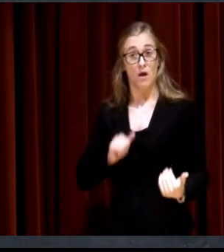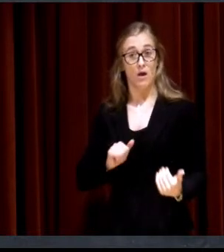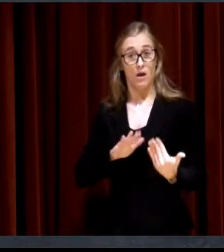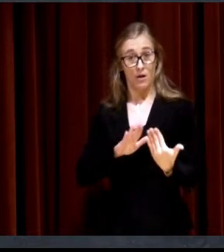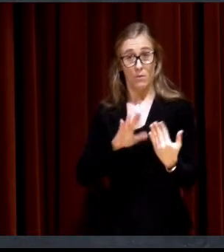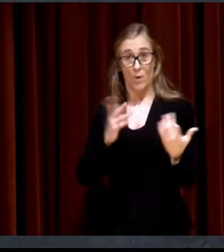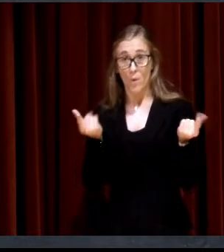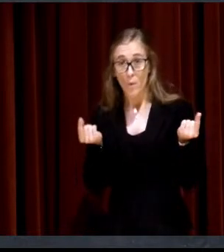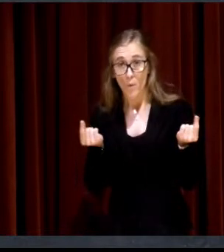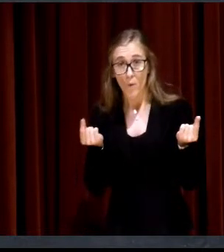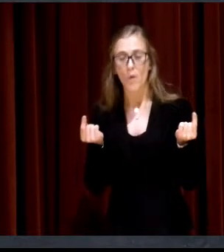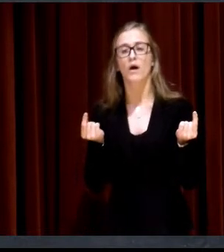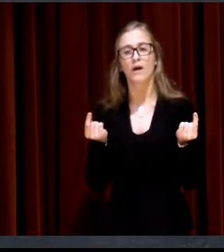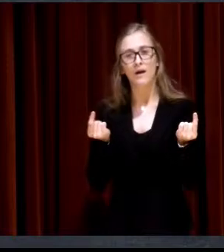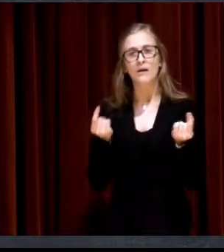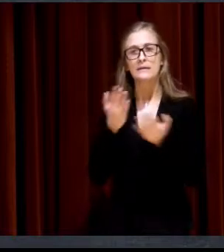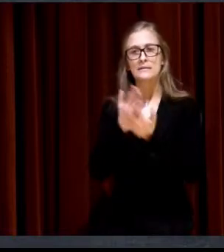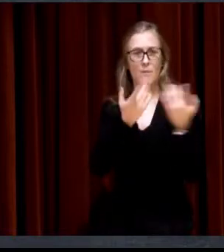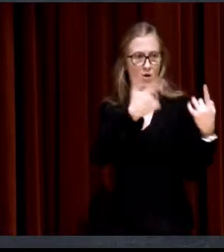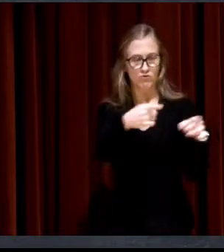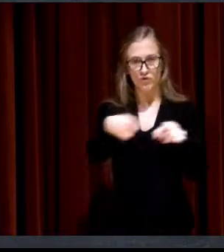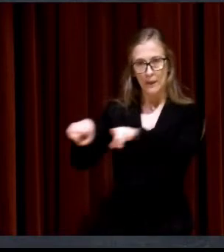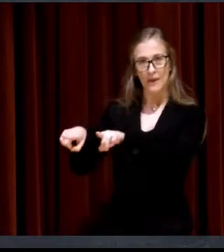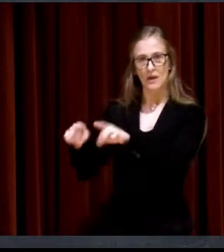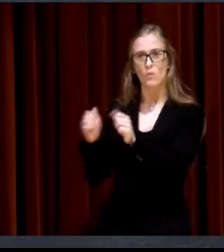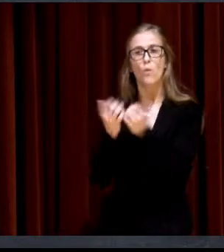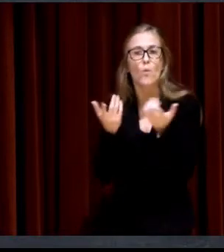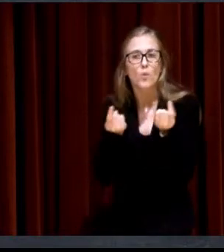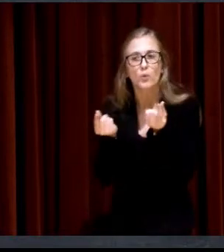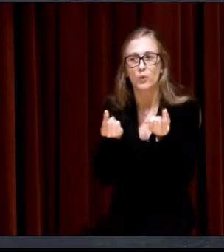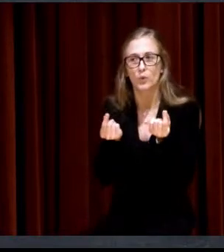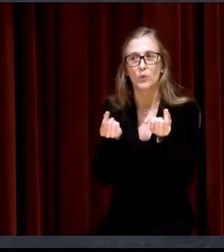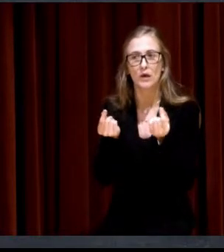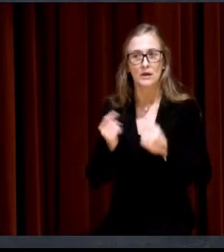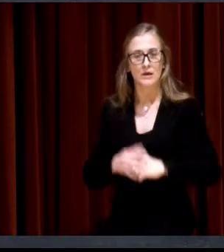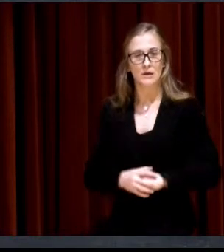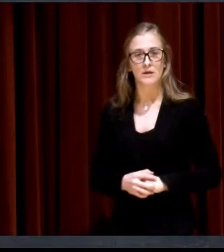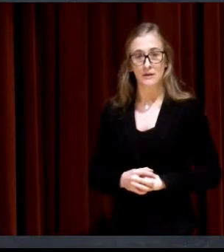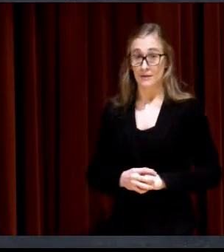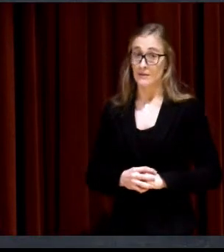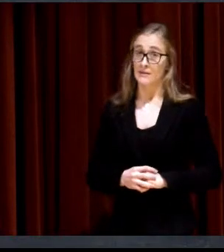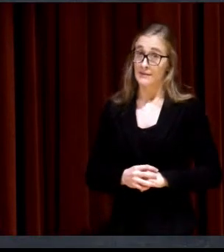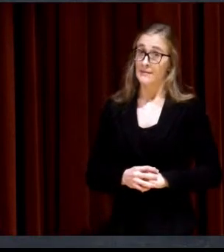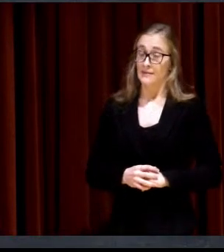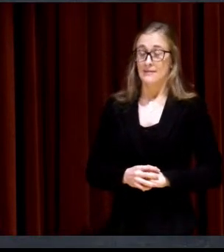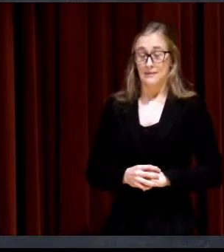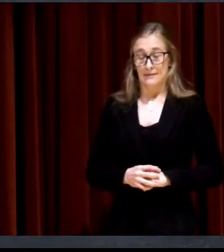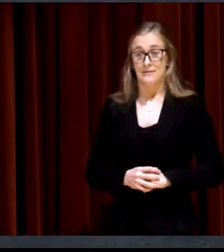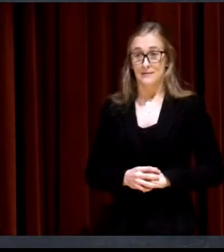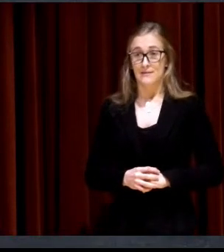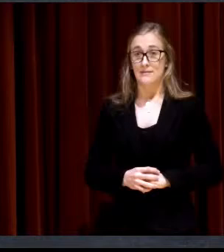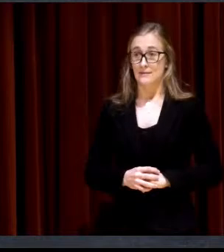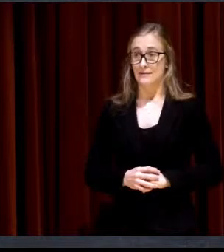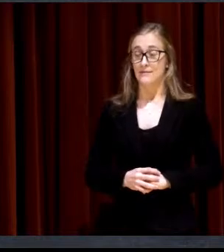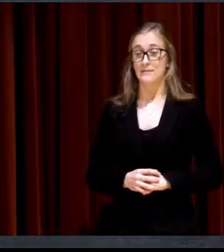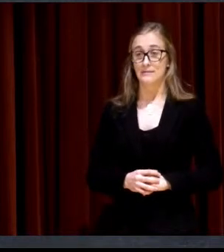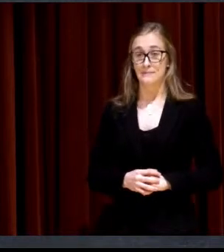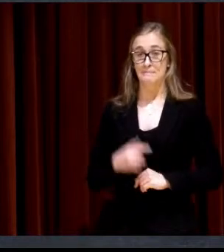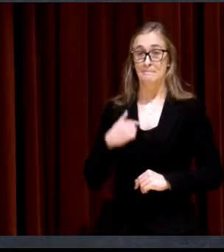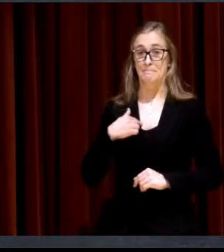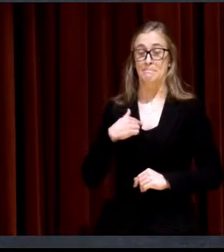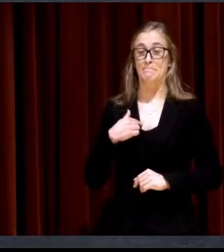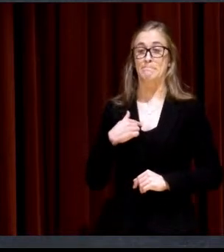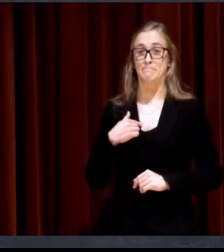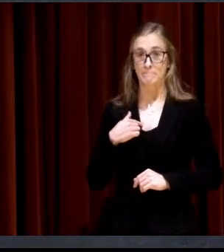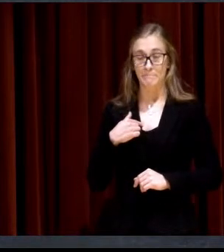get some consensus around what we should do. Well, it became very clear that we weren't